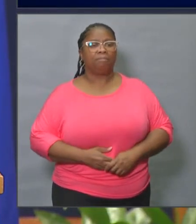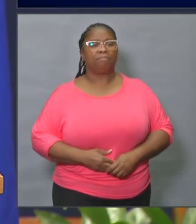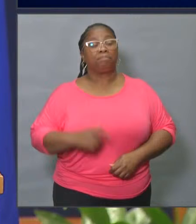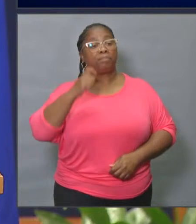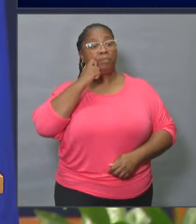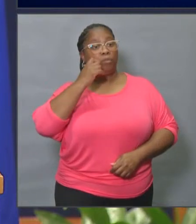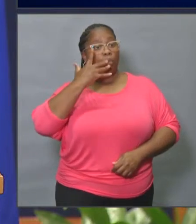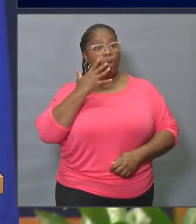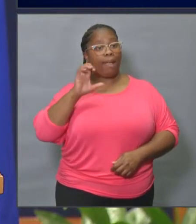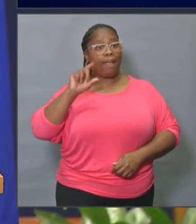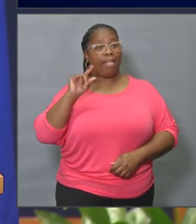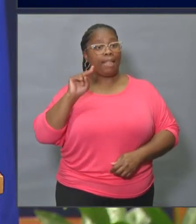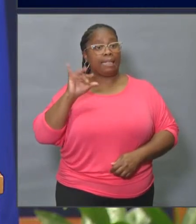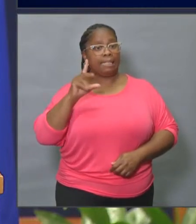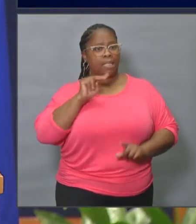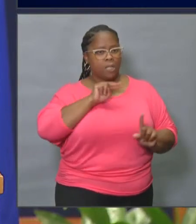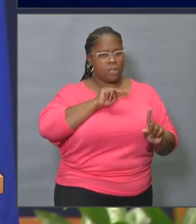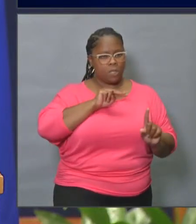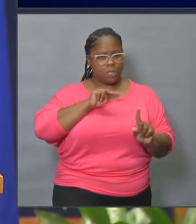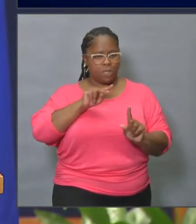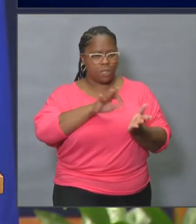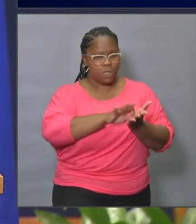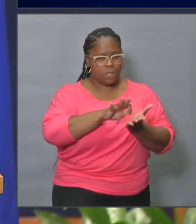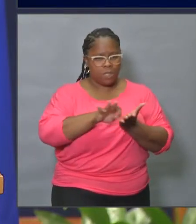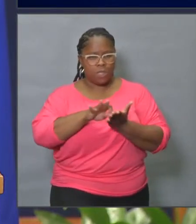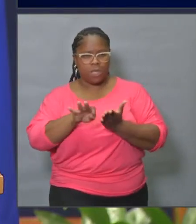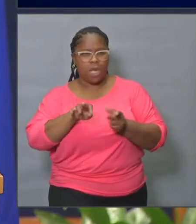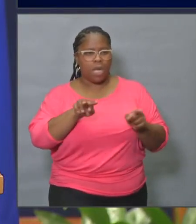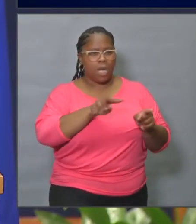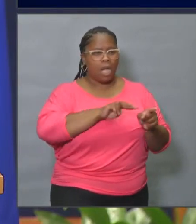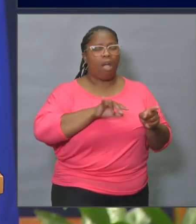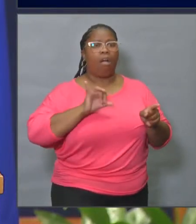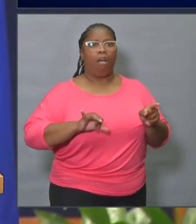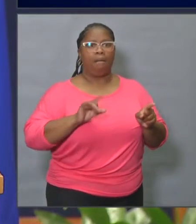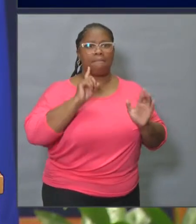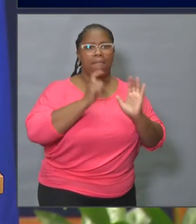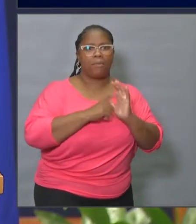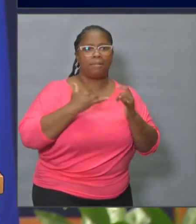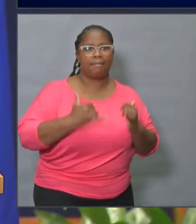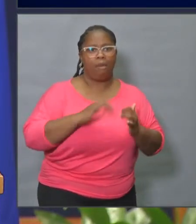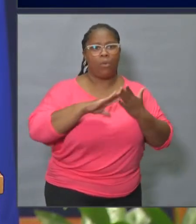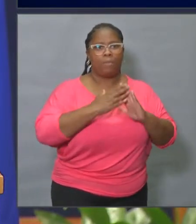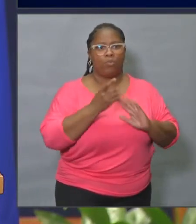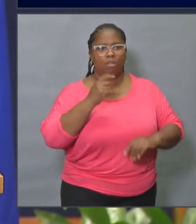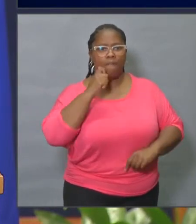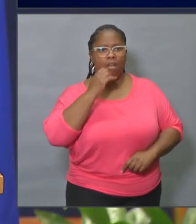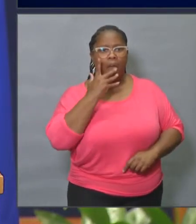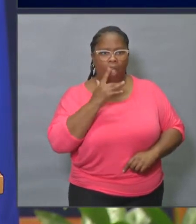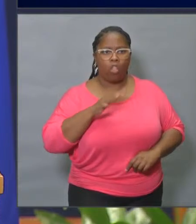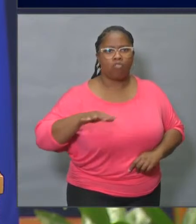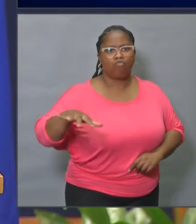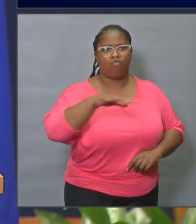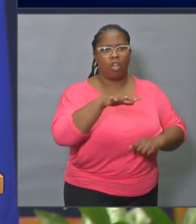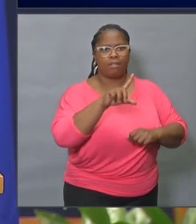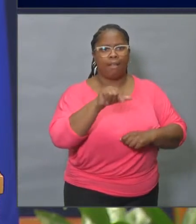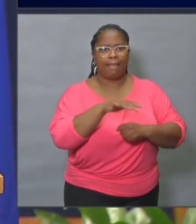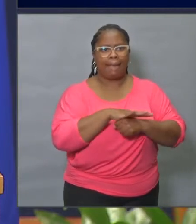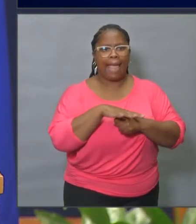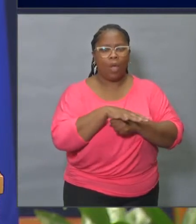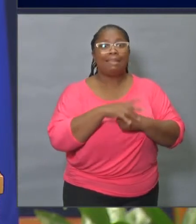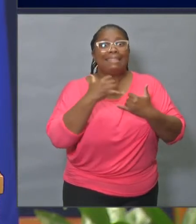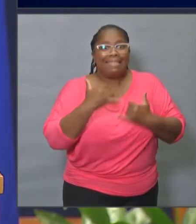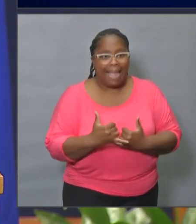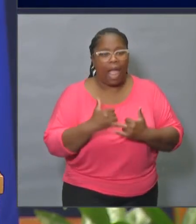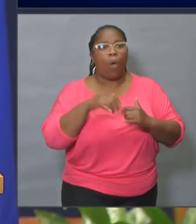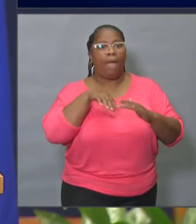ethnicity to this point, we're very pleased that communities of color are accessing testing services across the county's drive-through testing